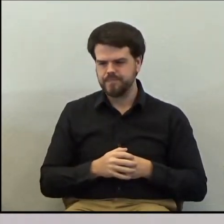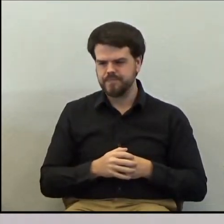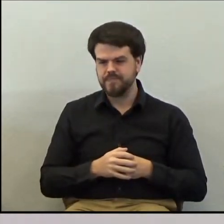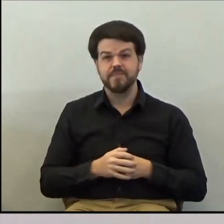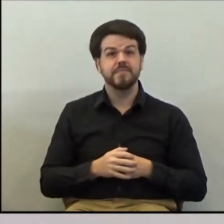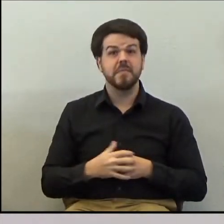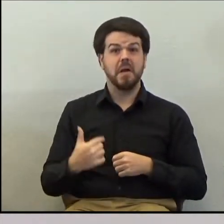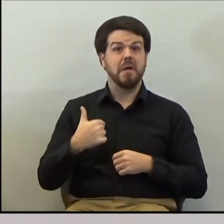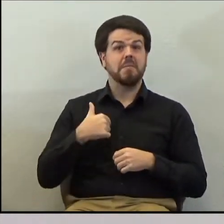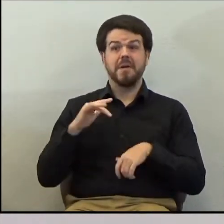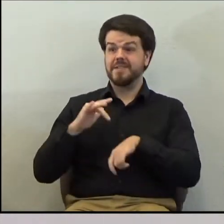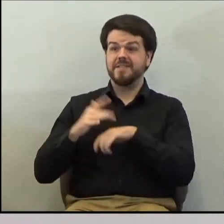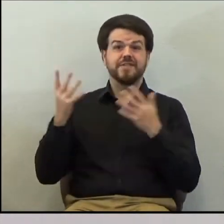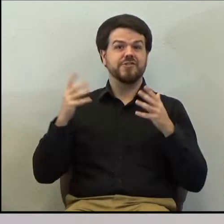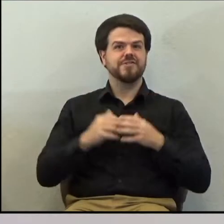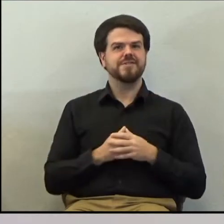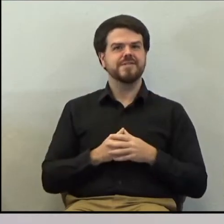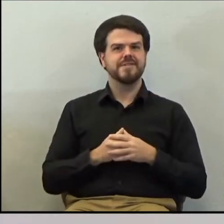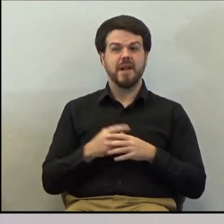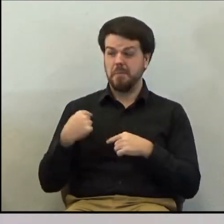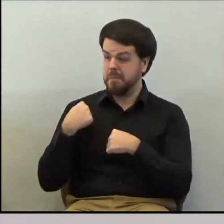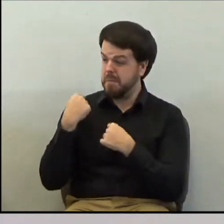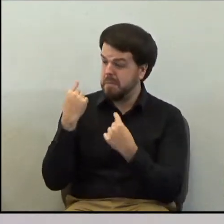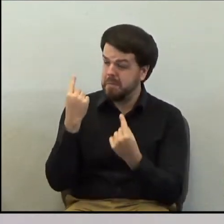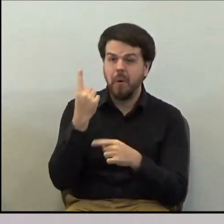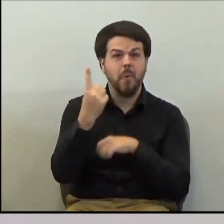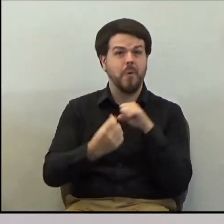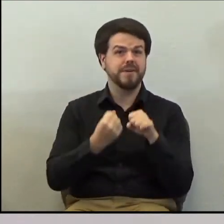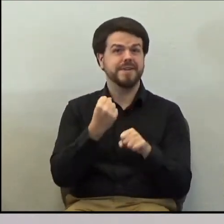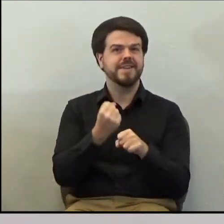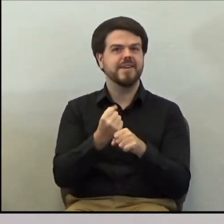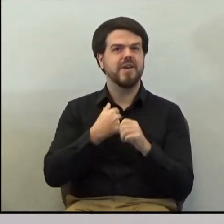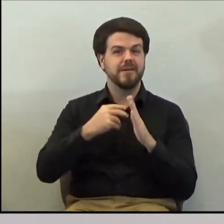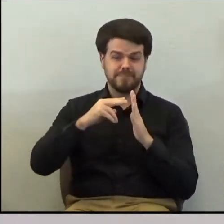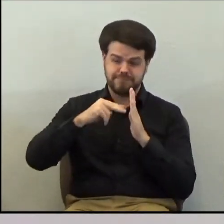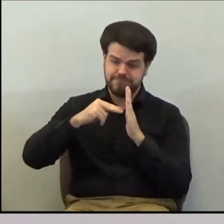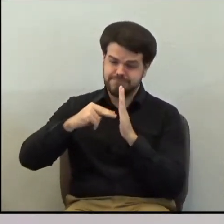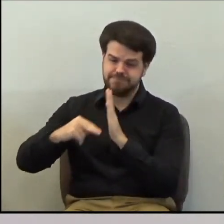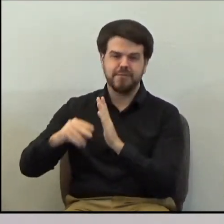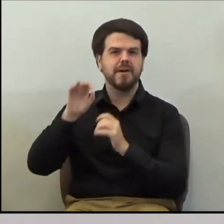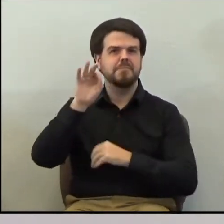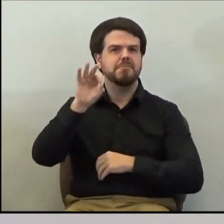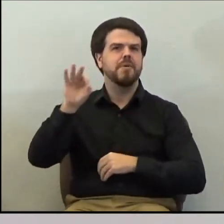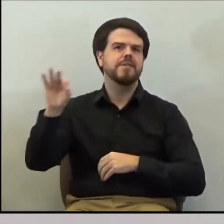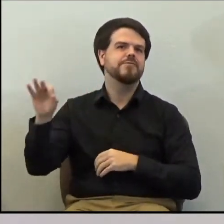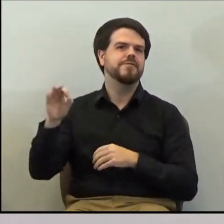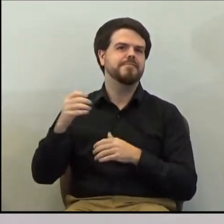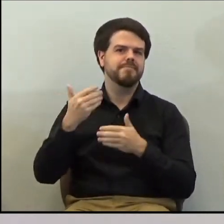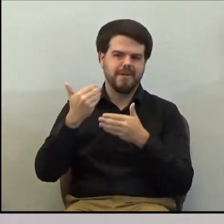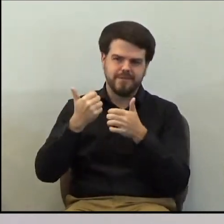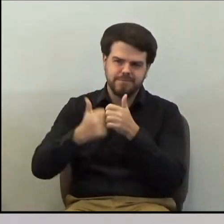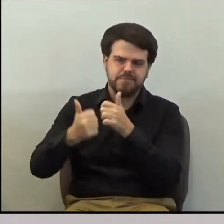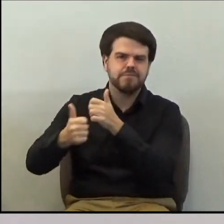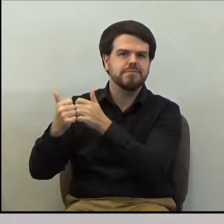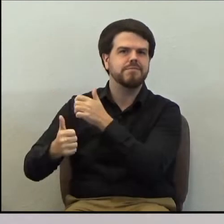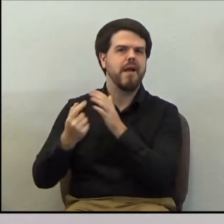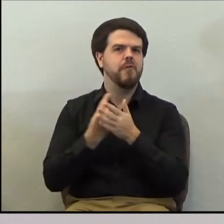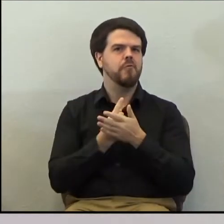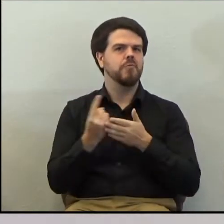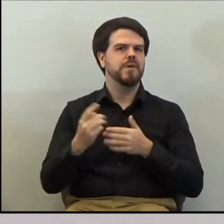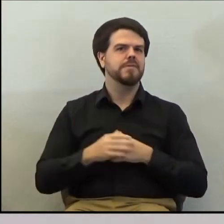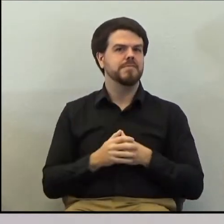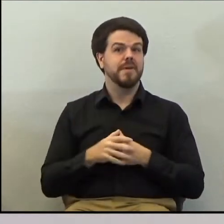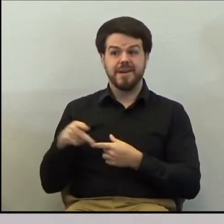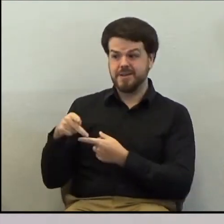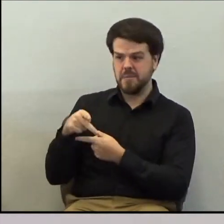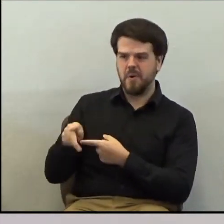I've done that. It took me a whole year, but we went through it bit by bit by bit, as Paul commanded.